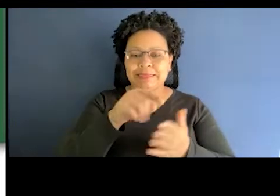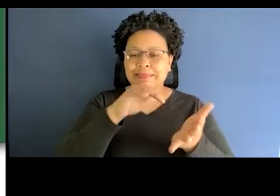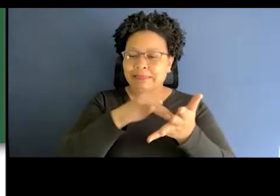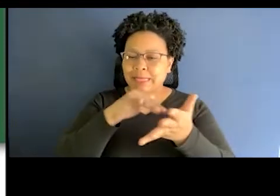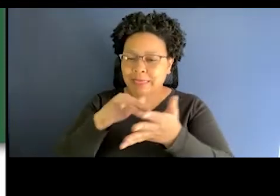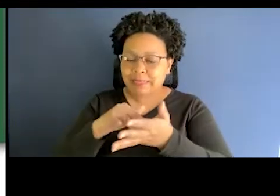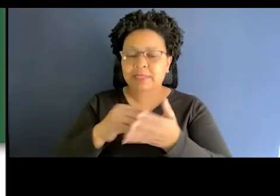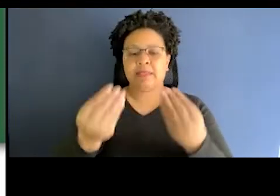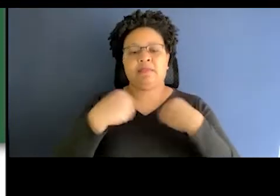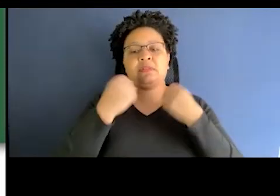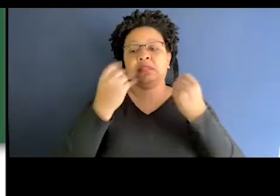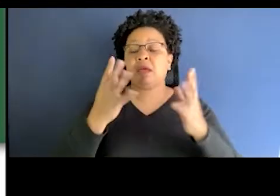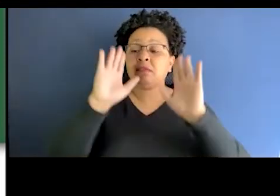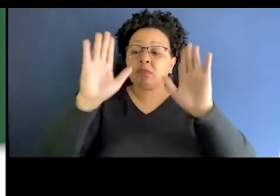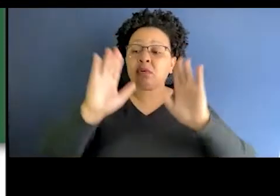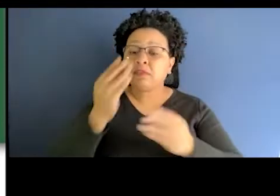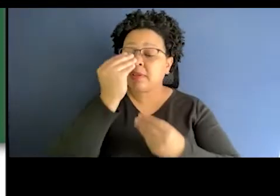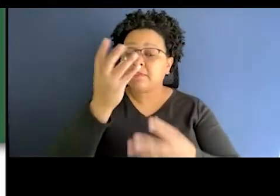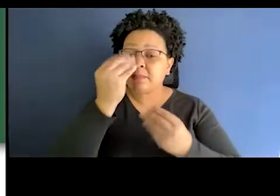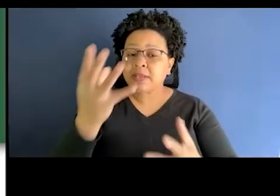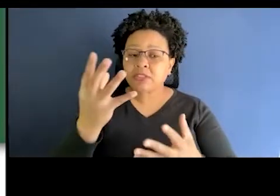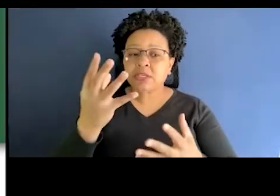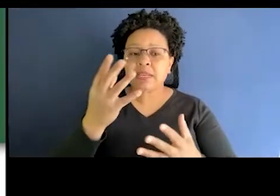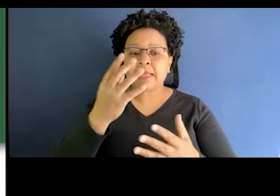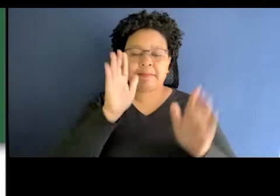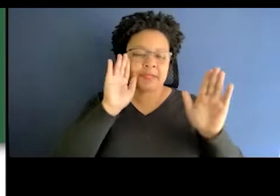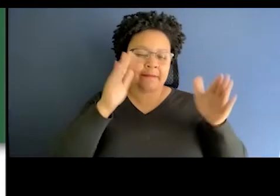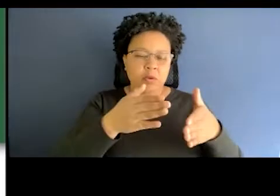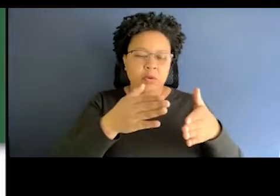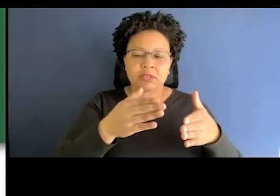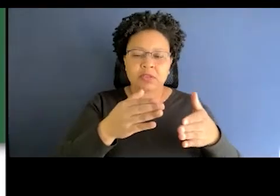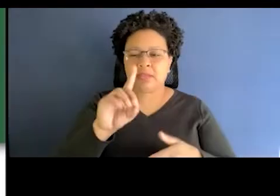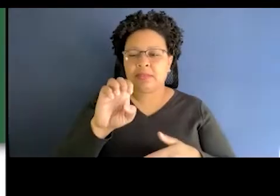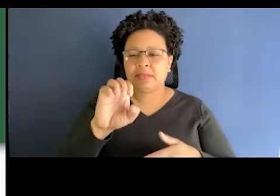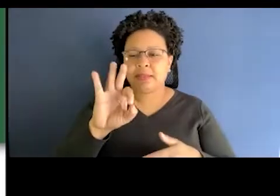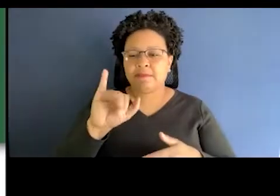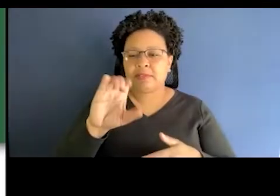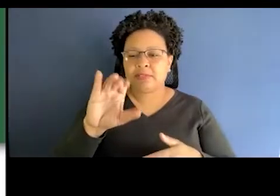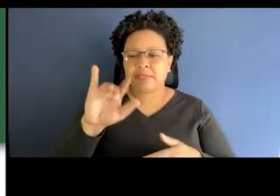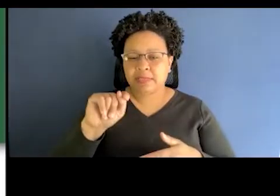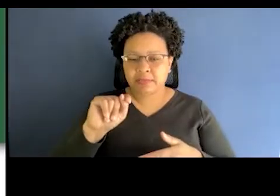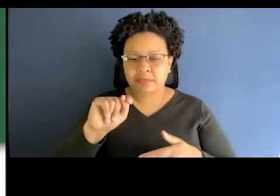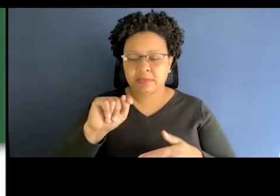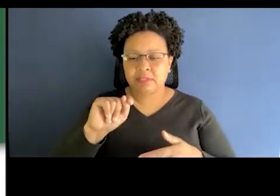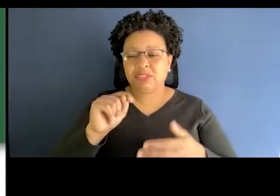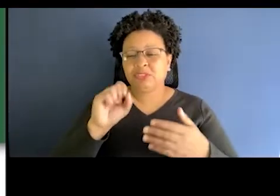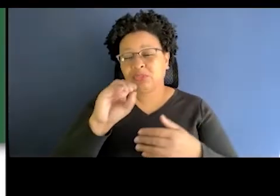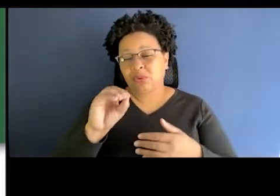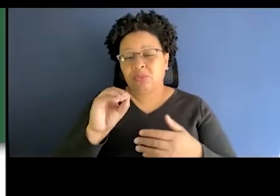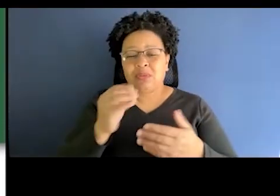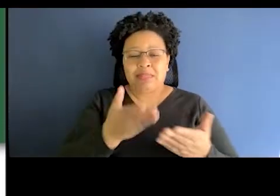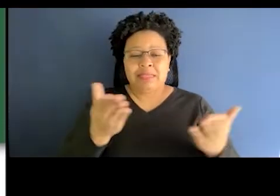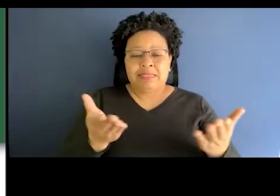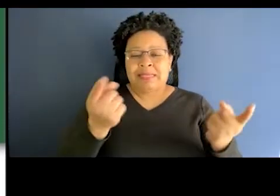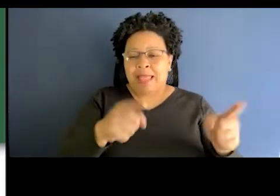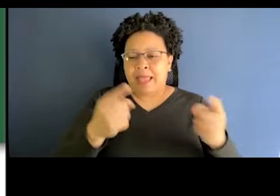lot of great information, but they really tend to focus on the deficits of what's within the communities, right? And so